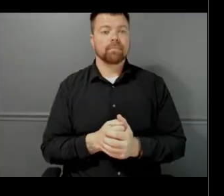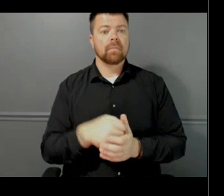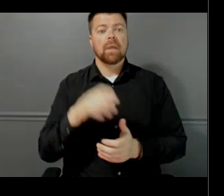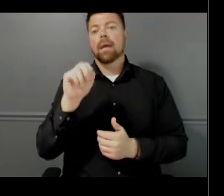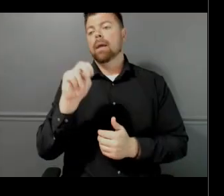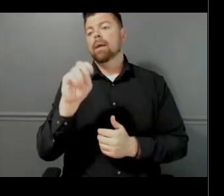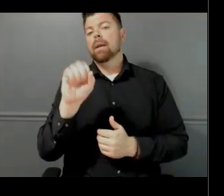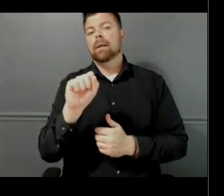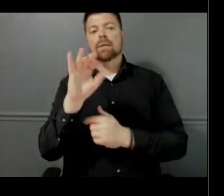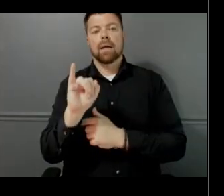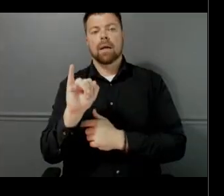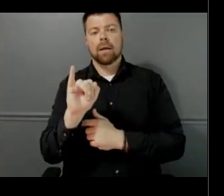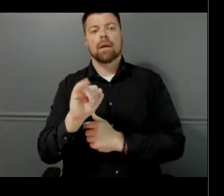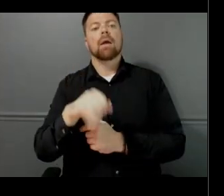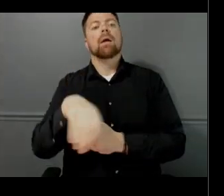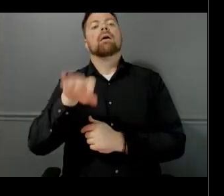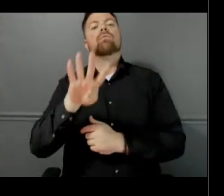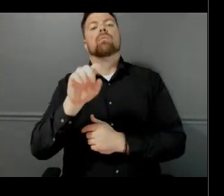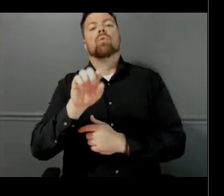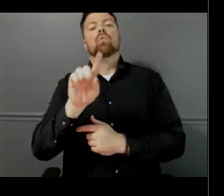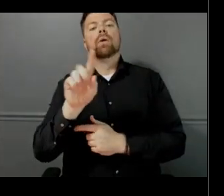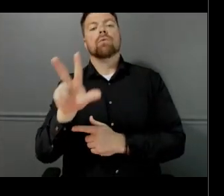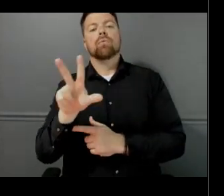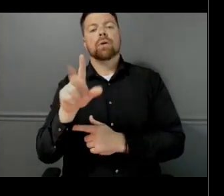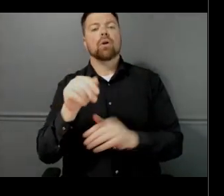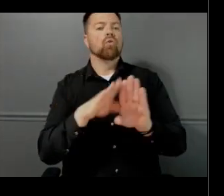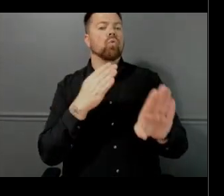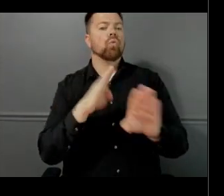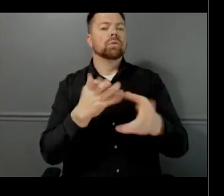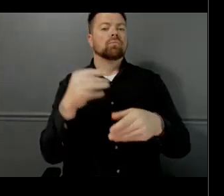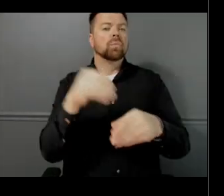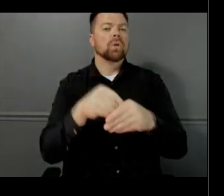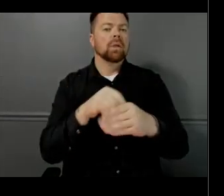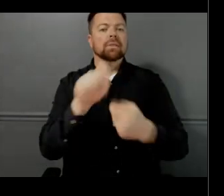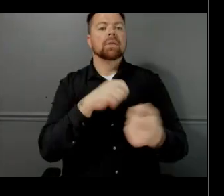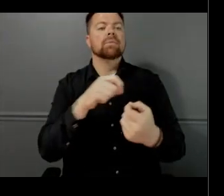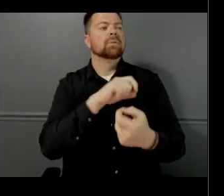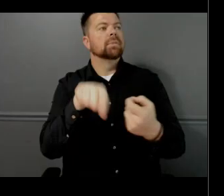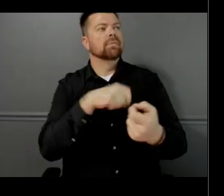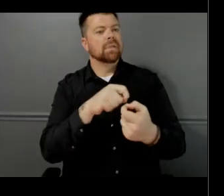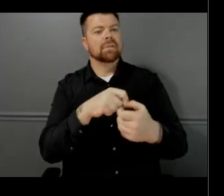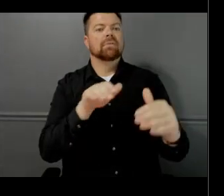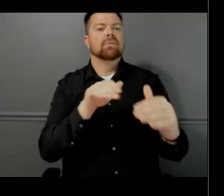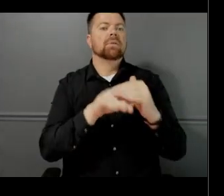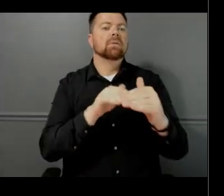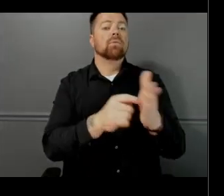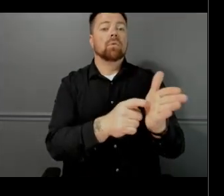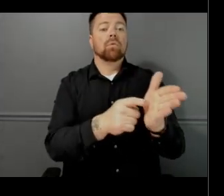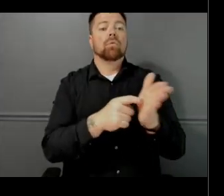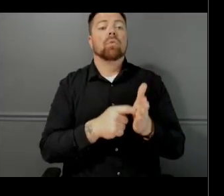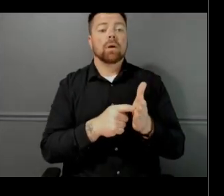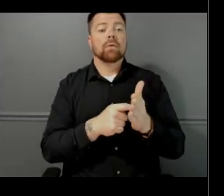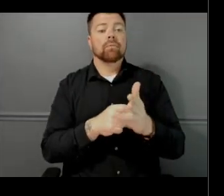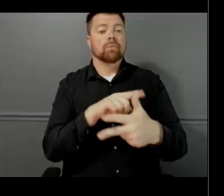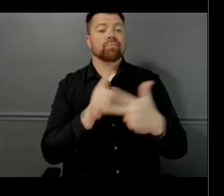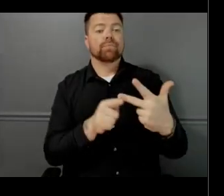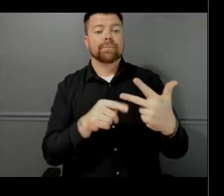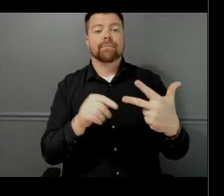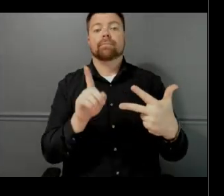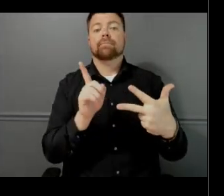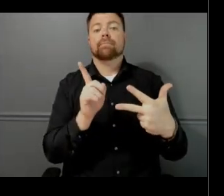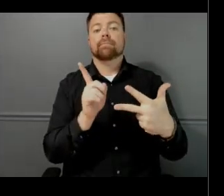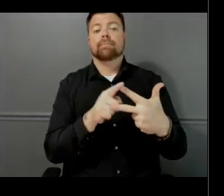ANSI 4.13 doors contains detailed specifications for entrances required to